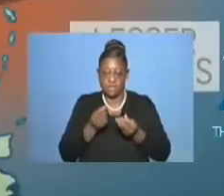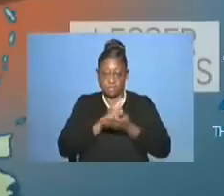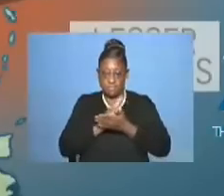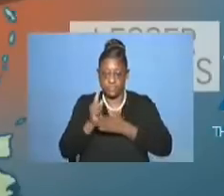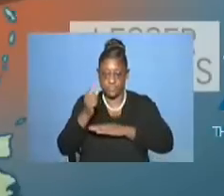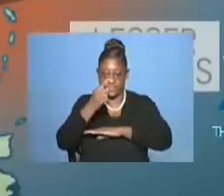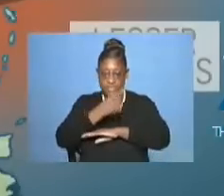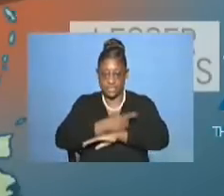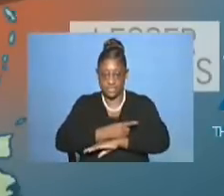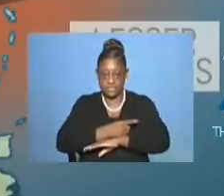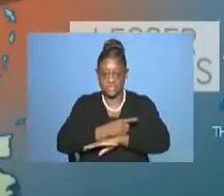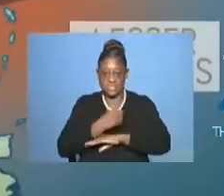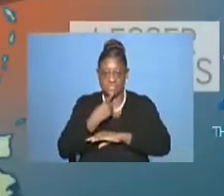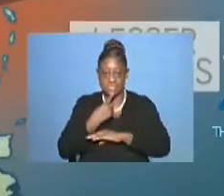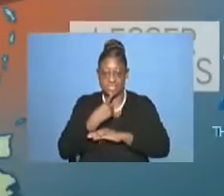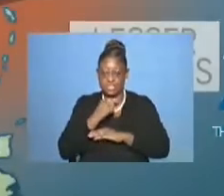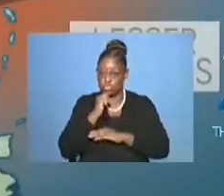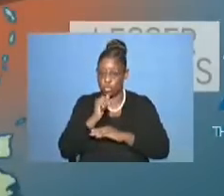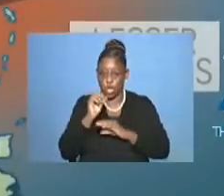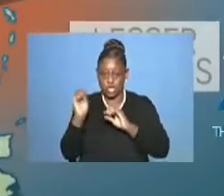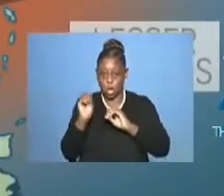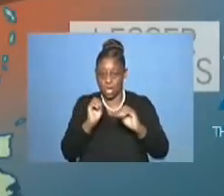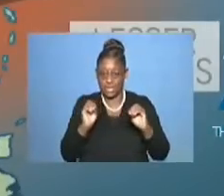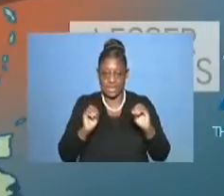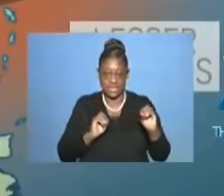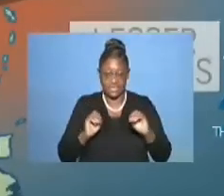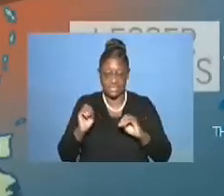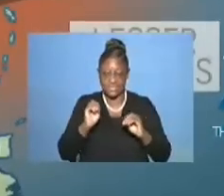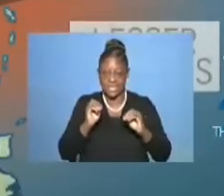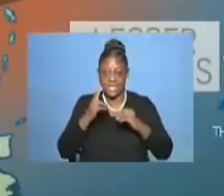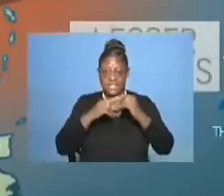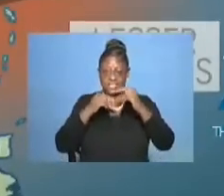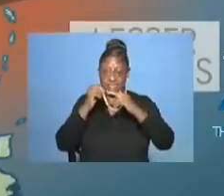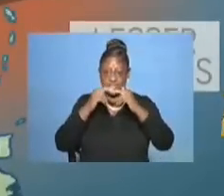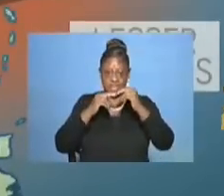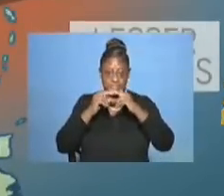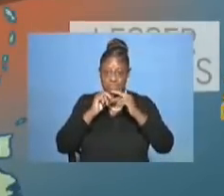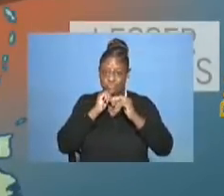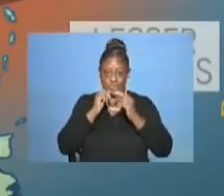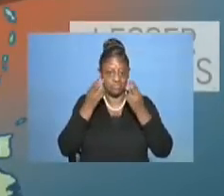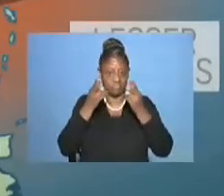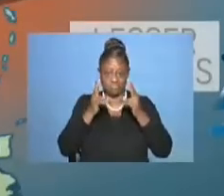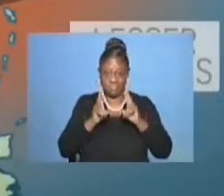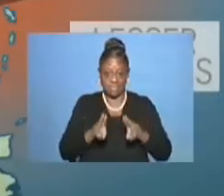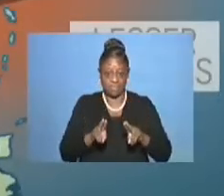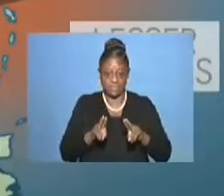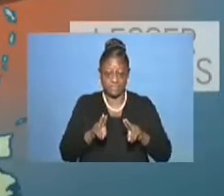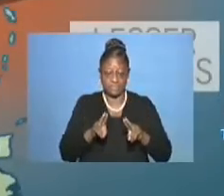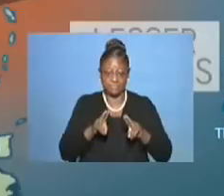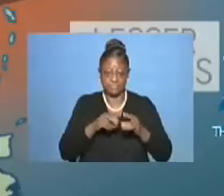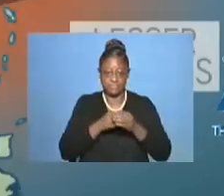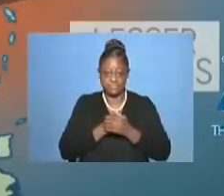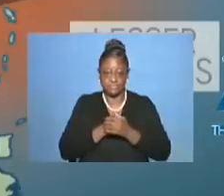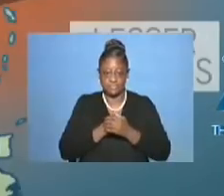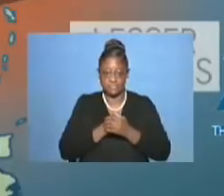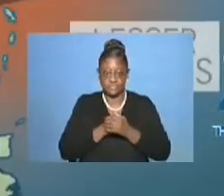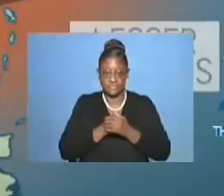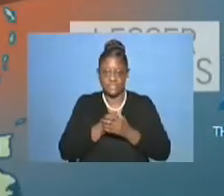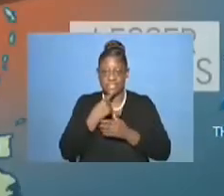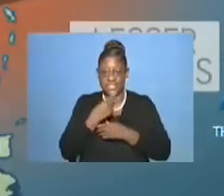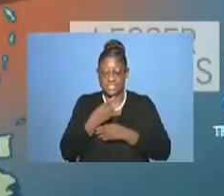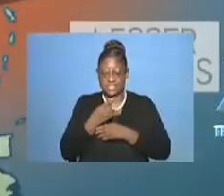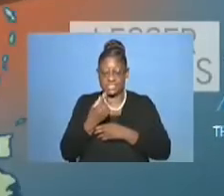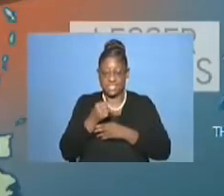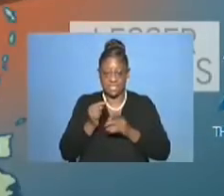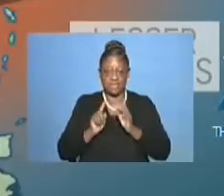days has become less organized, and development is not likely due to unfavorable atmospheric conditions. This has been the